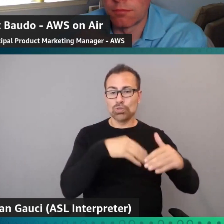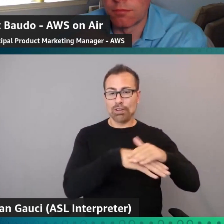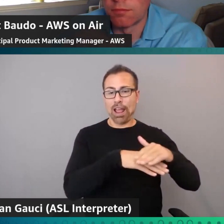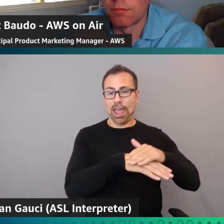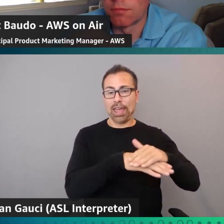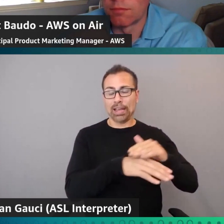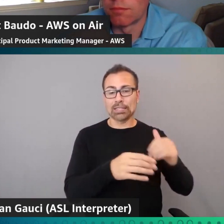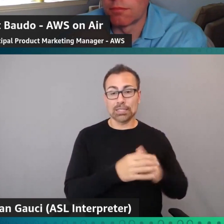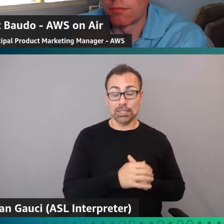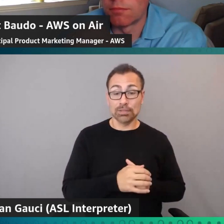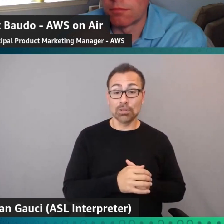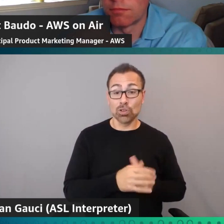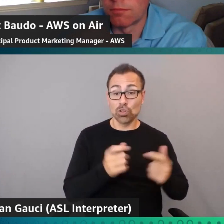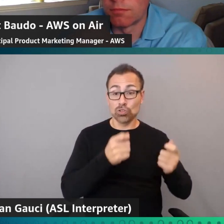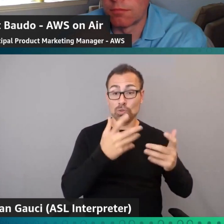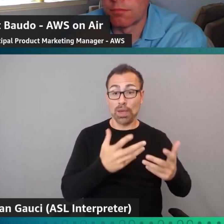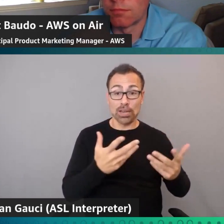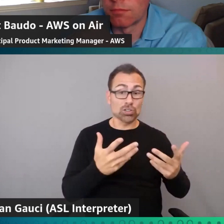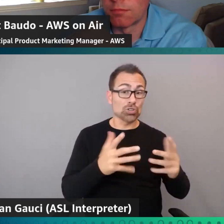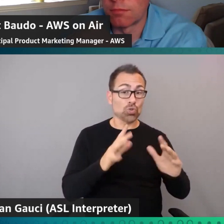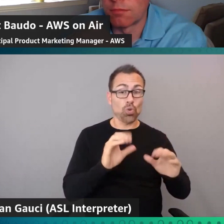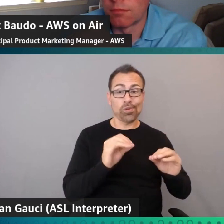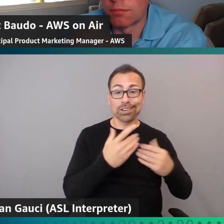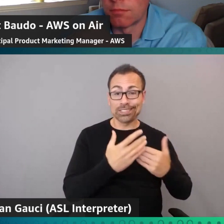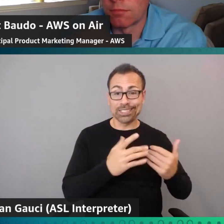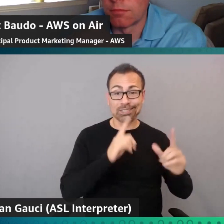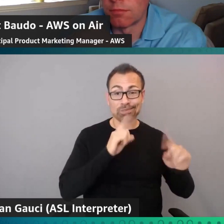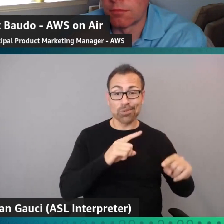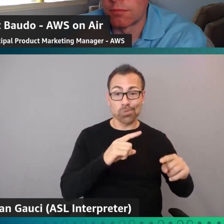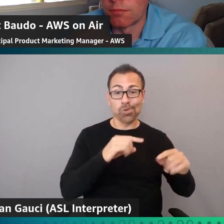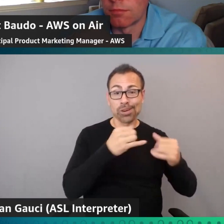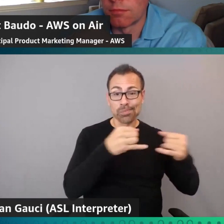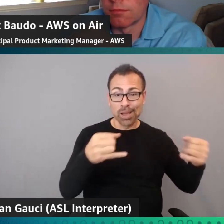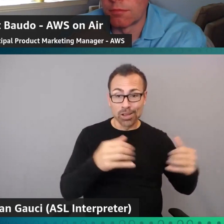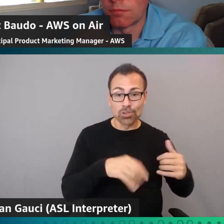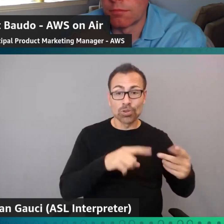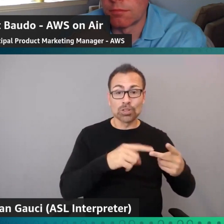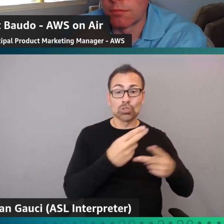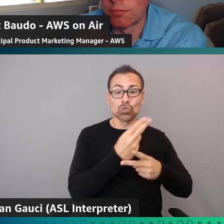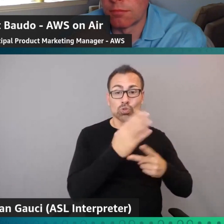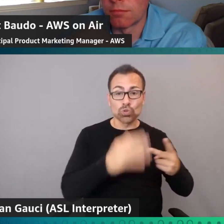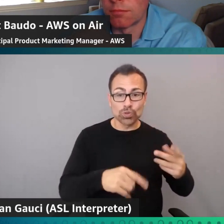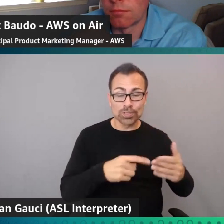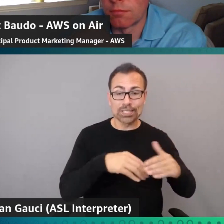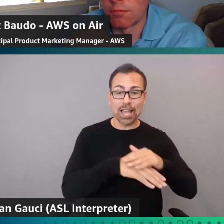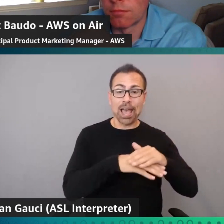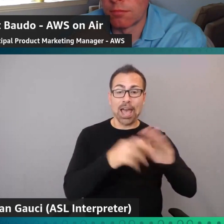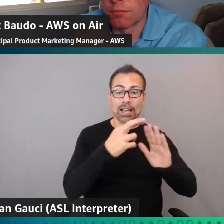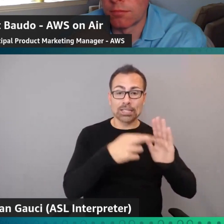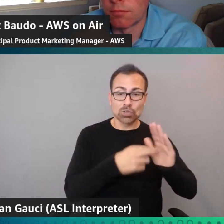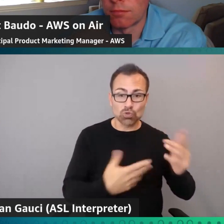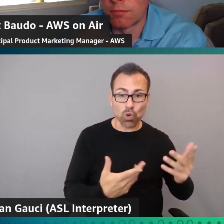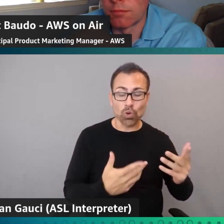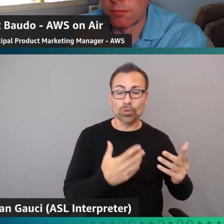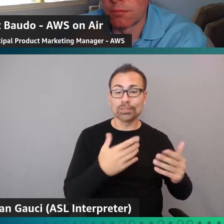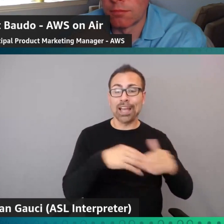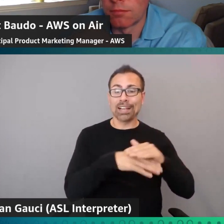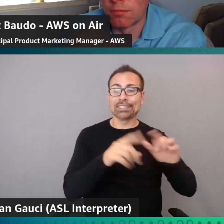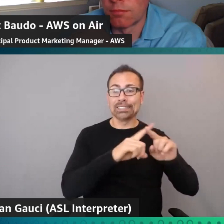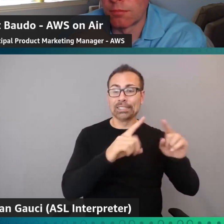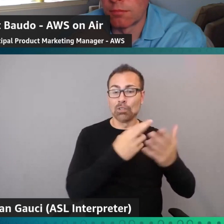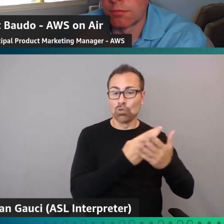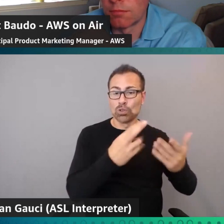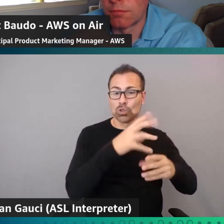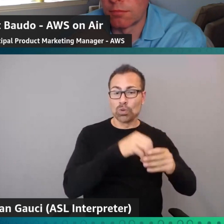manages organizational reporting boundaries, manages users, access roles, their access to different resources within the framework. So more of like an